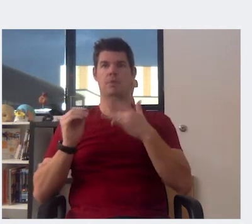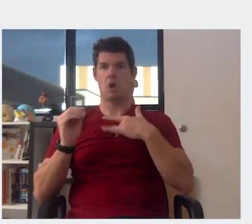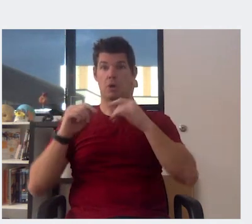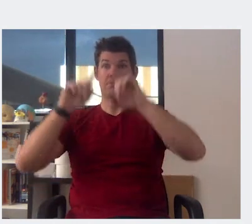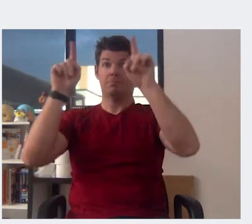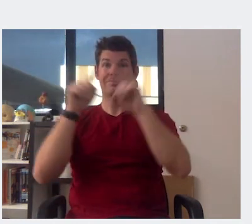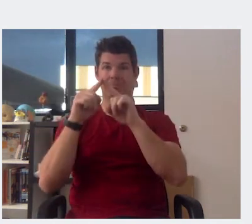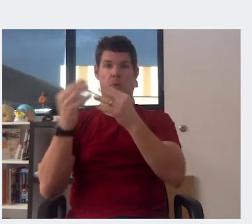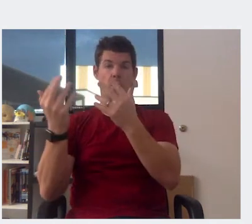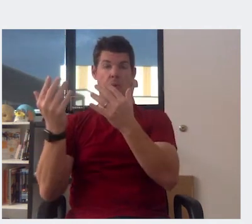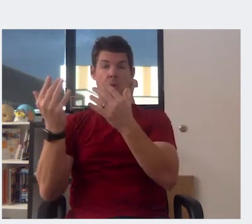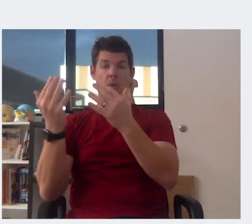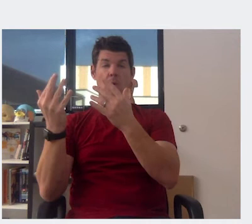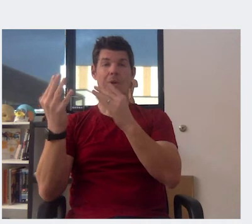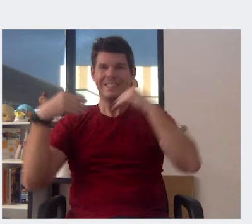Okay?